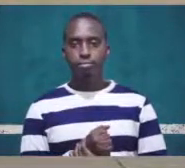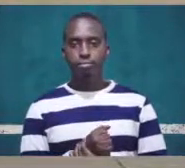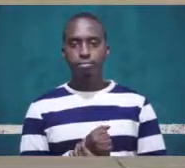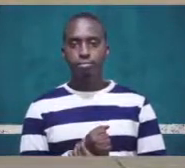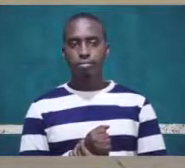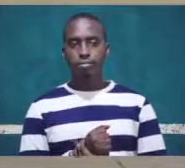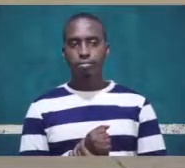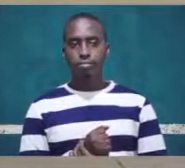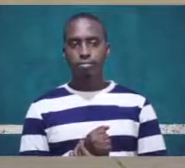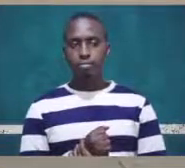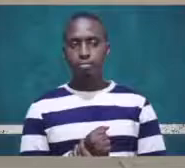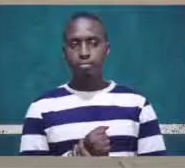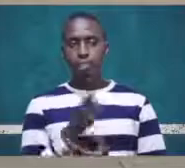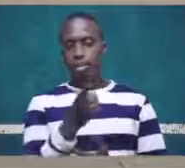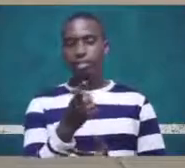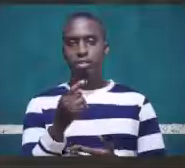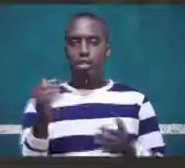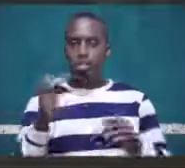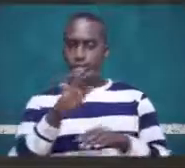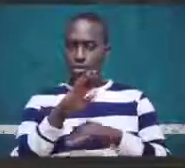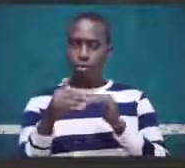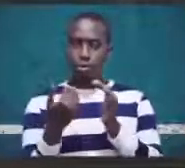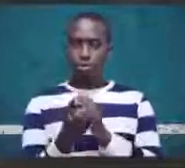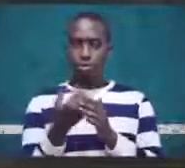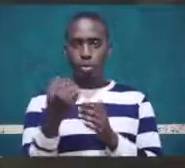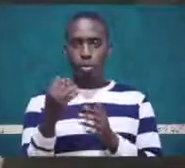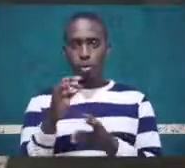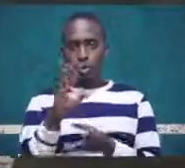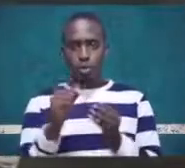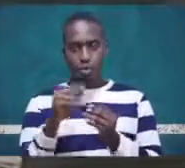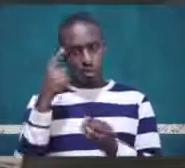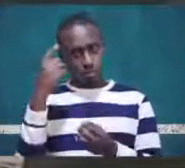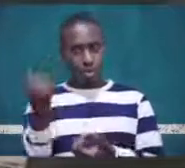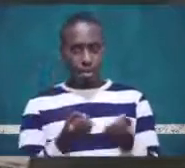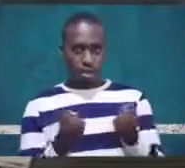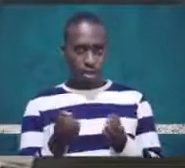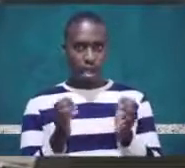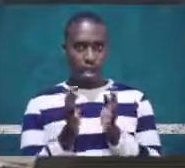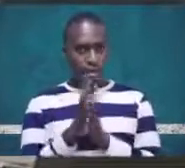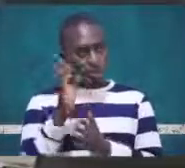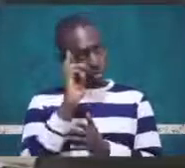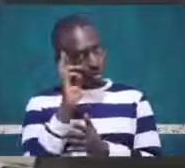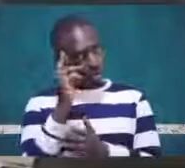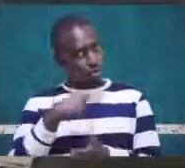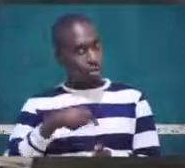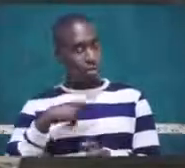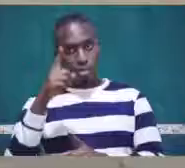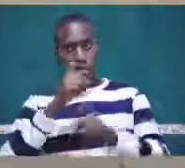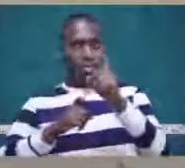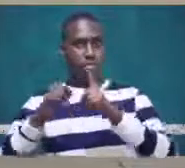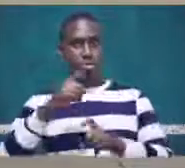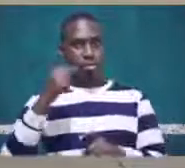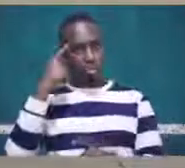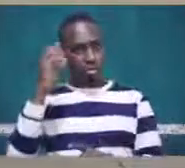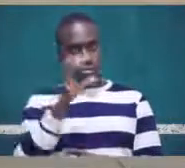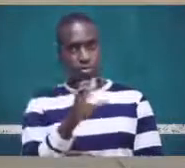800. So this is the total cost of the car. And remember, we were asked to